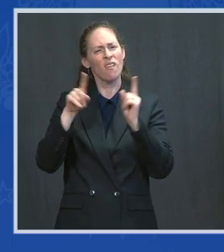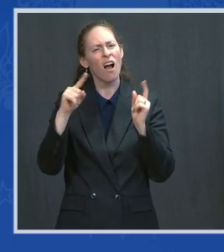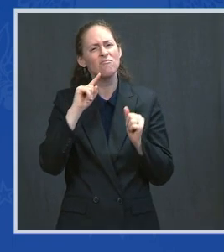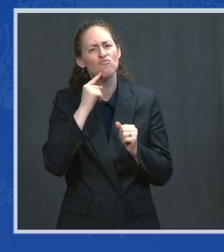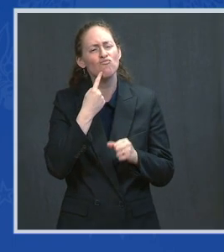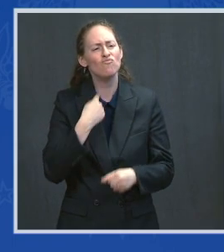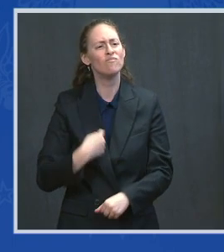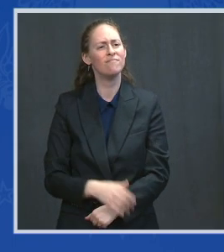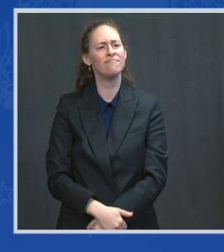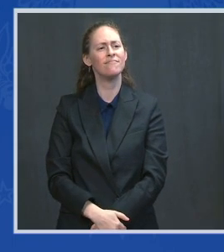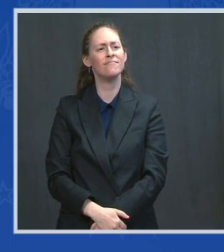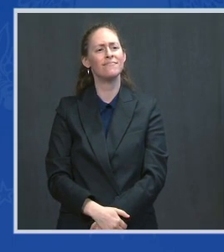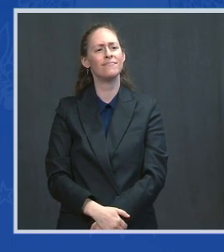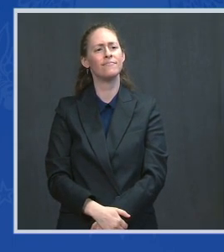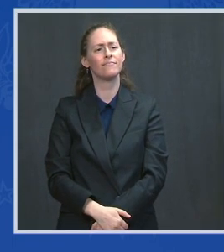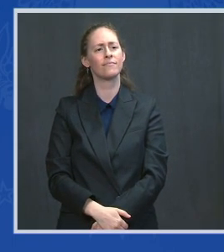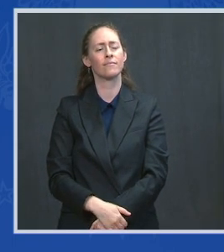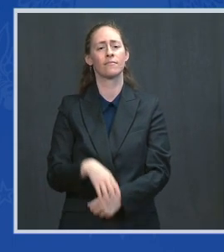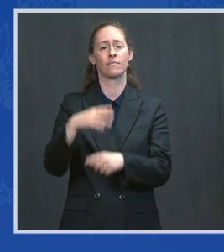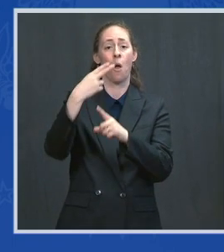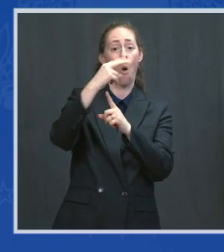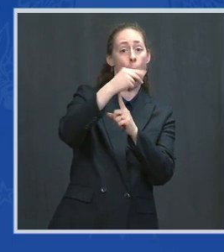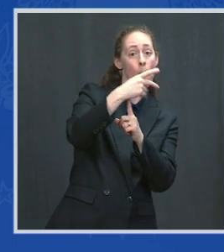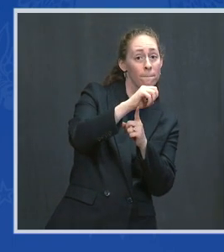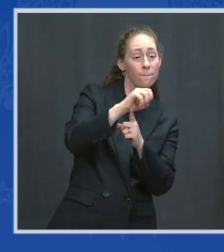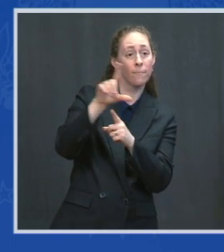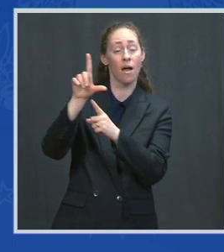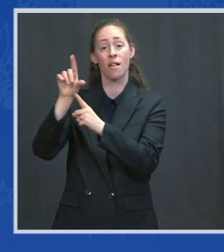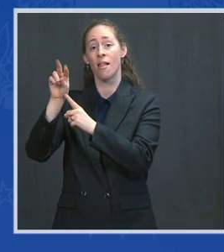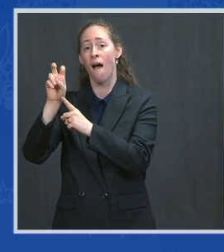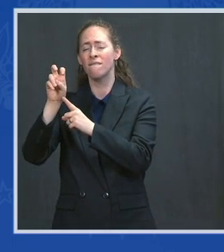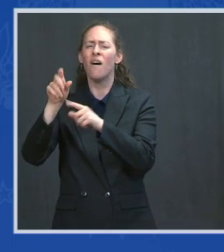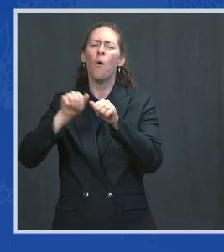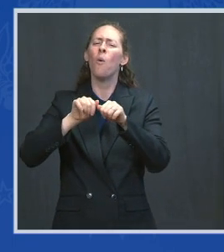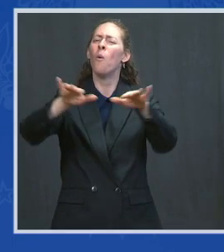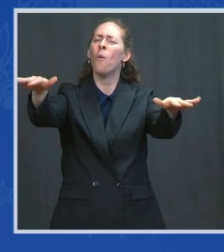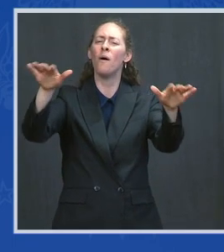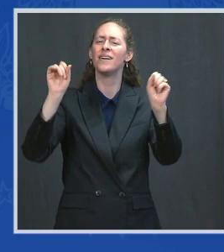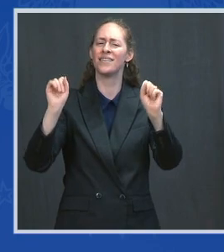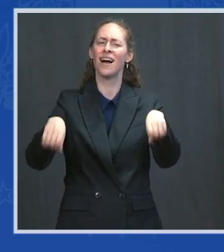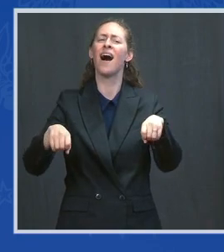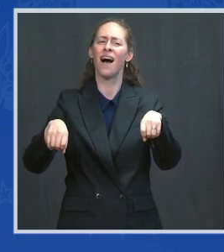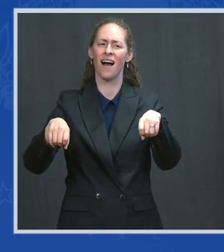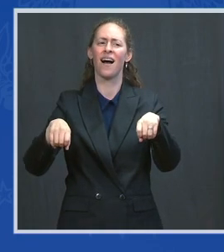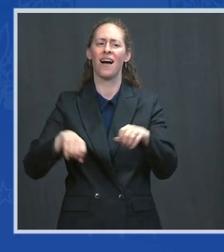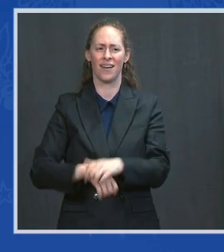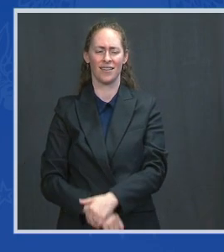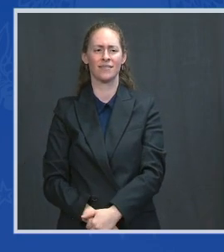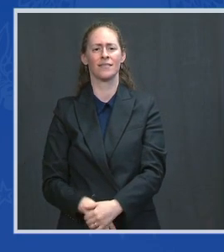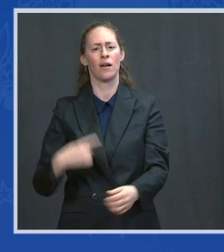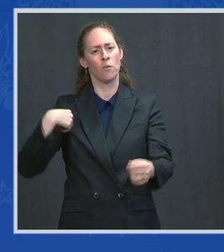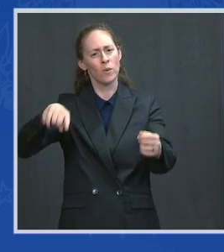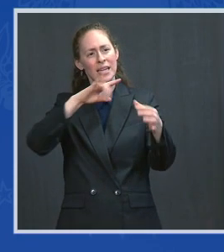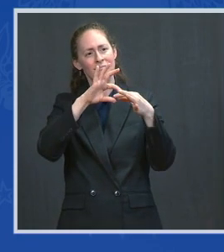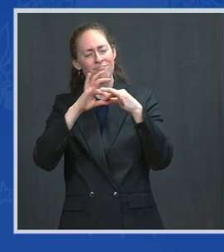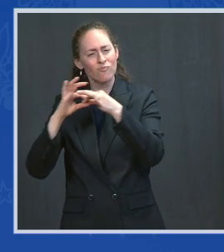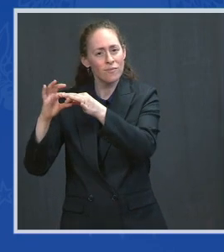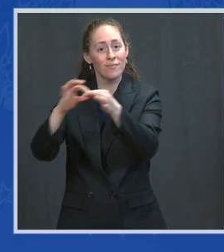We're the United States of America. We're good and decent people.